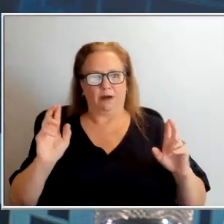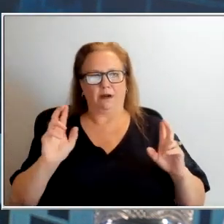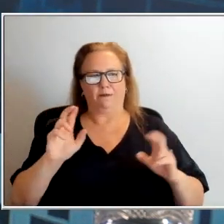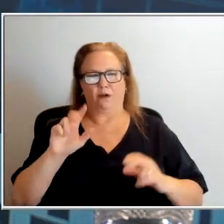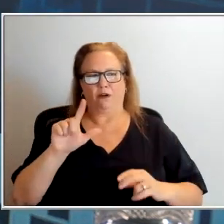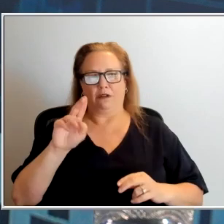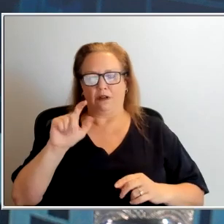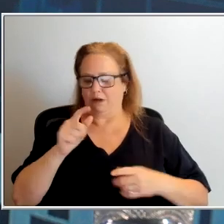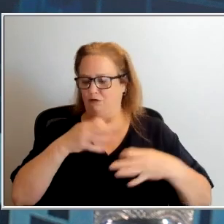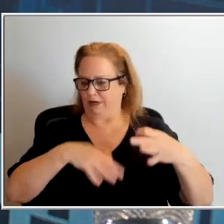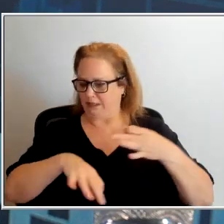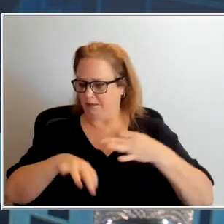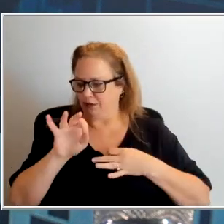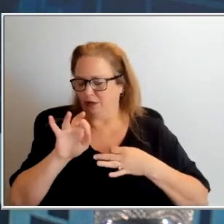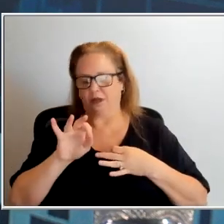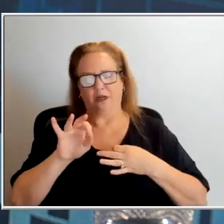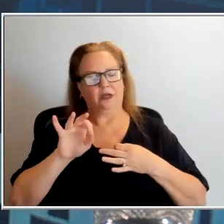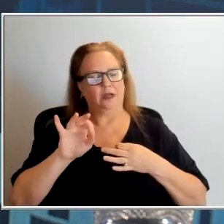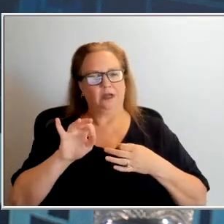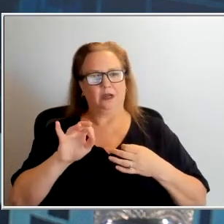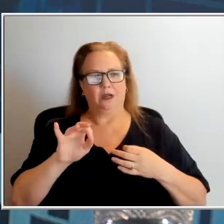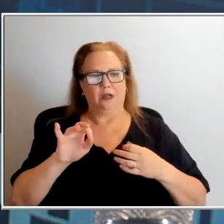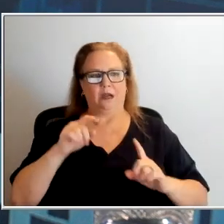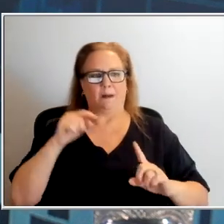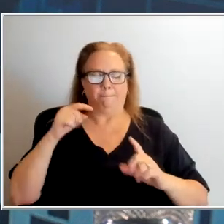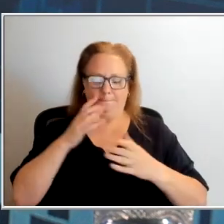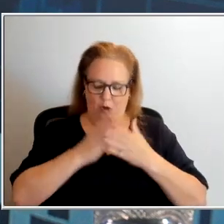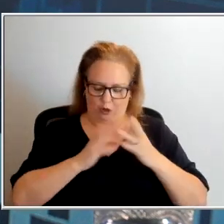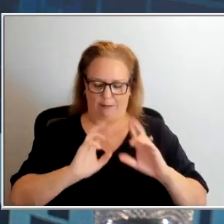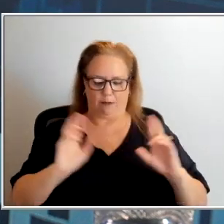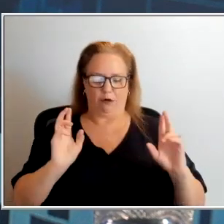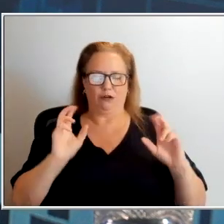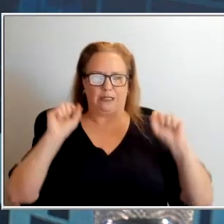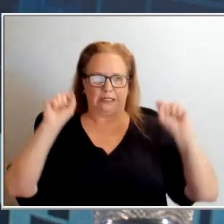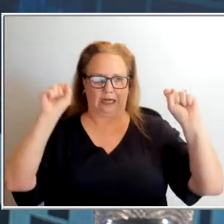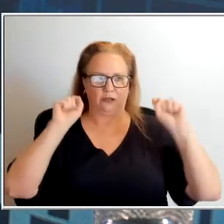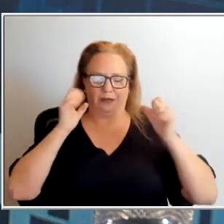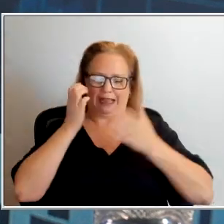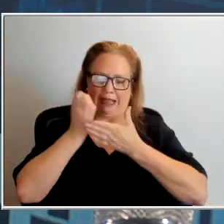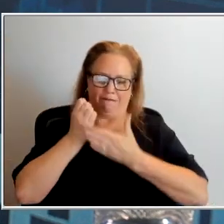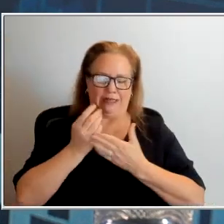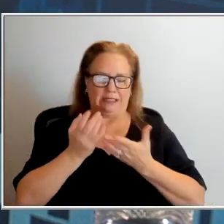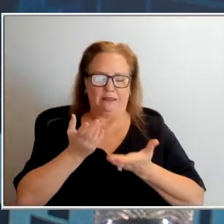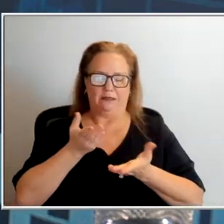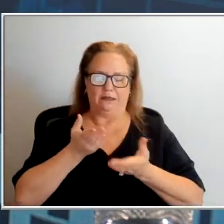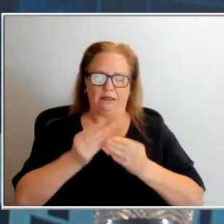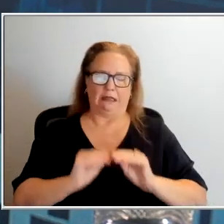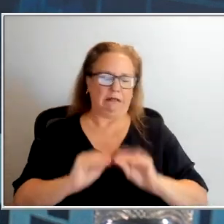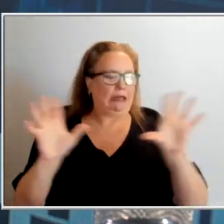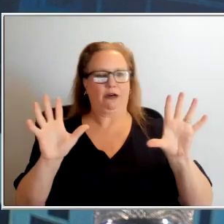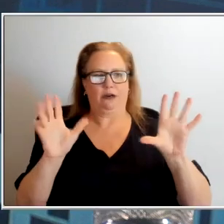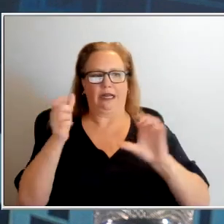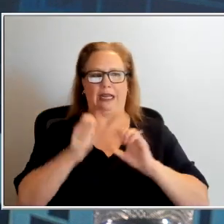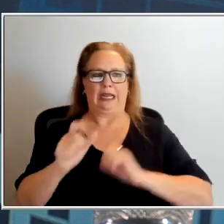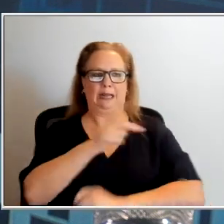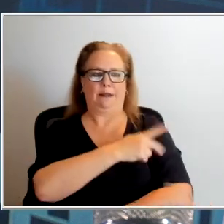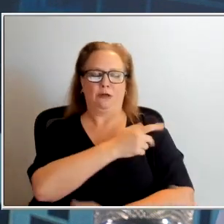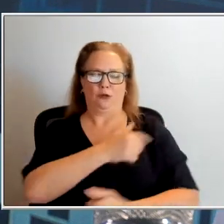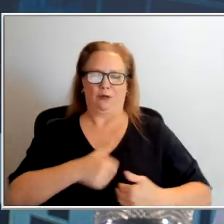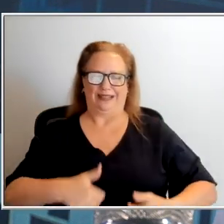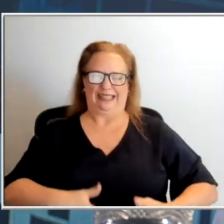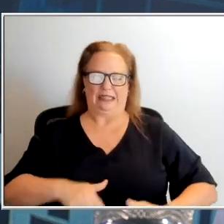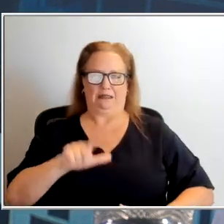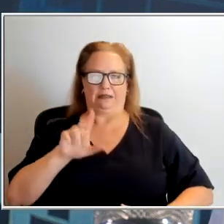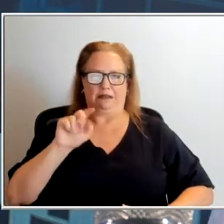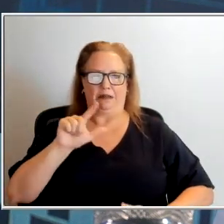Part of that preparation is exercise, and I will tell you that the evidence is absolutely clear almost any patient with end-stage lung disease. You can double their